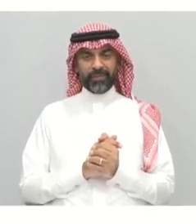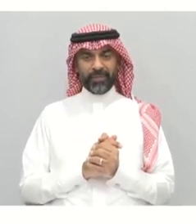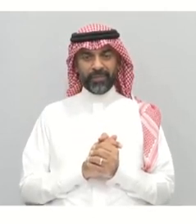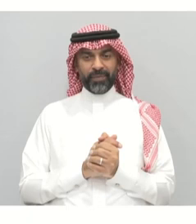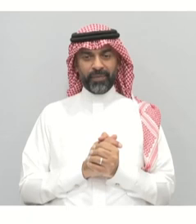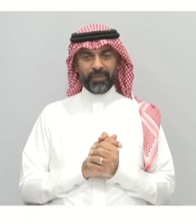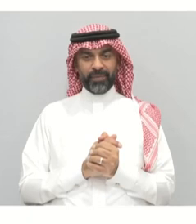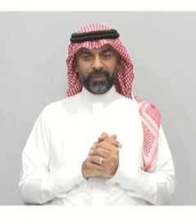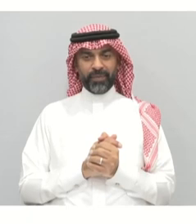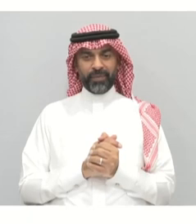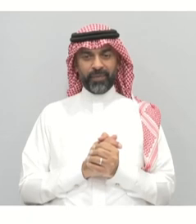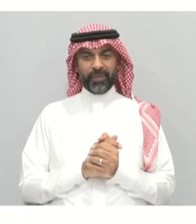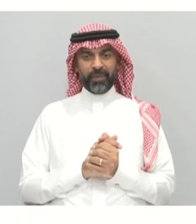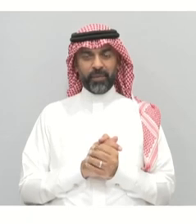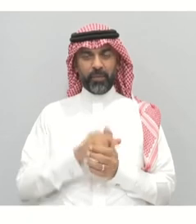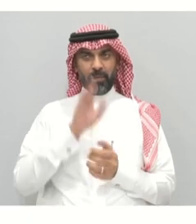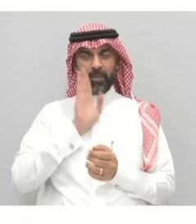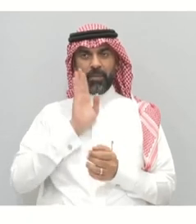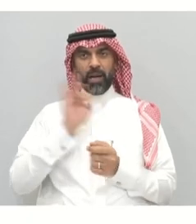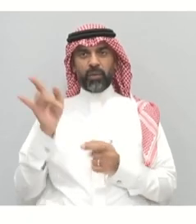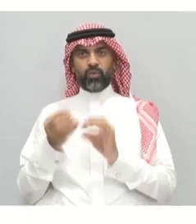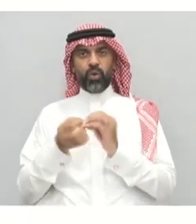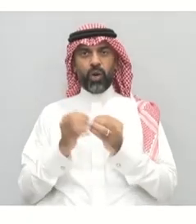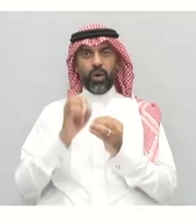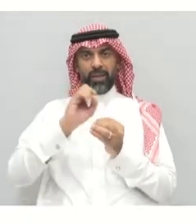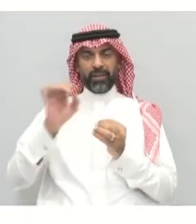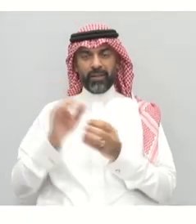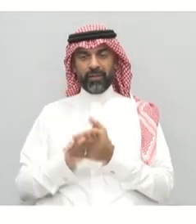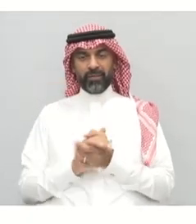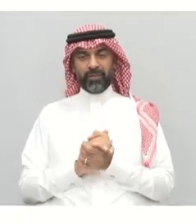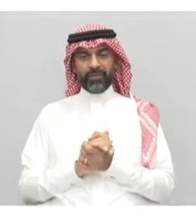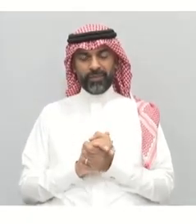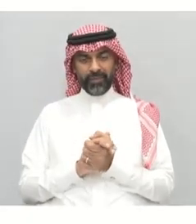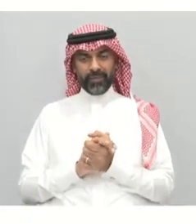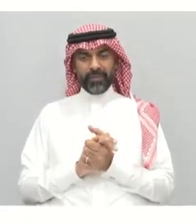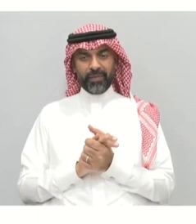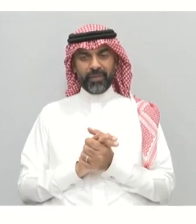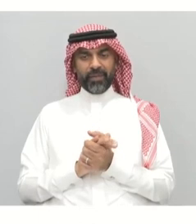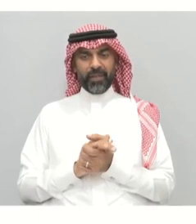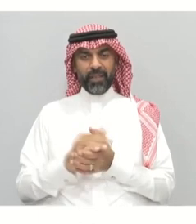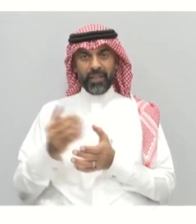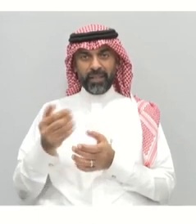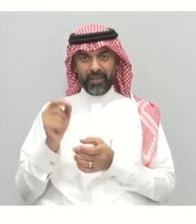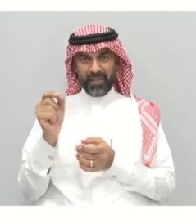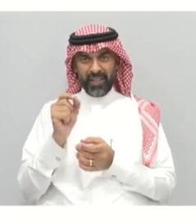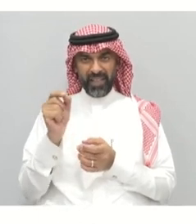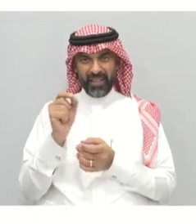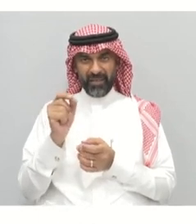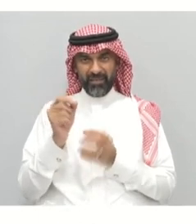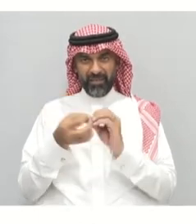practice, trace and color. Okay. Also trace, use your pencil, and color, use your